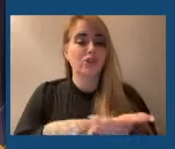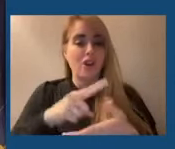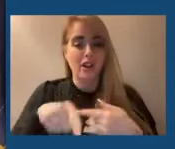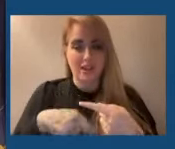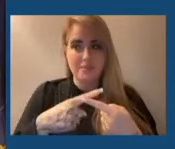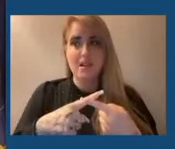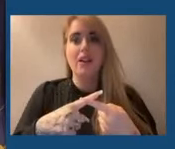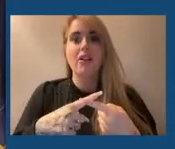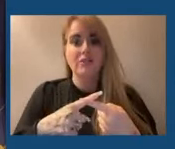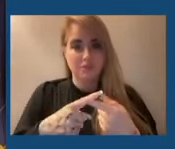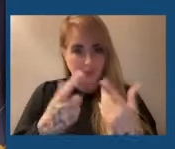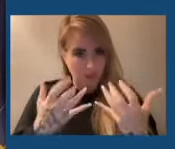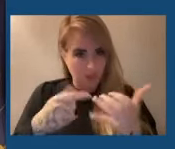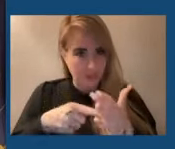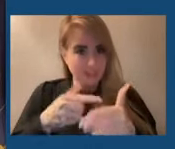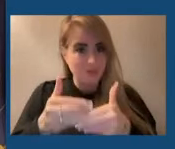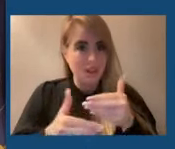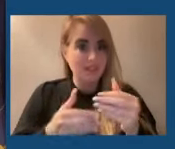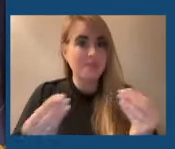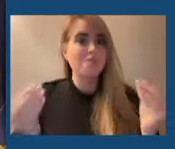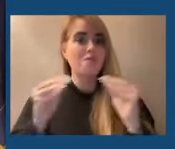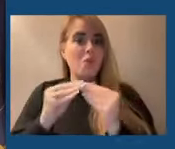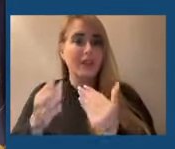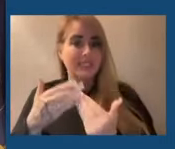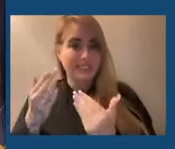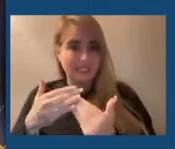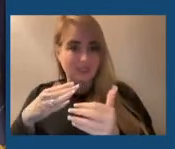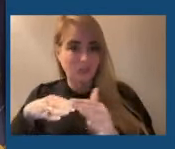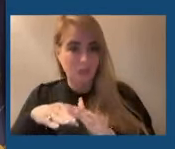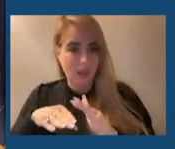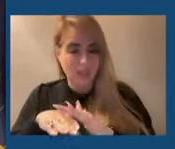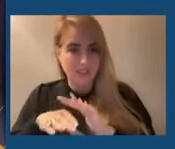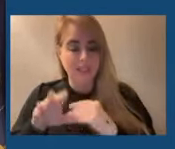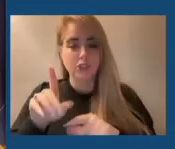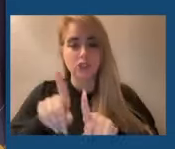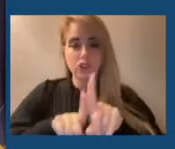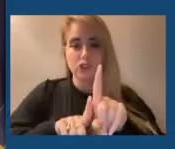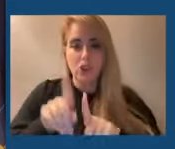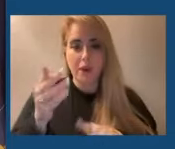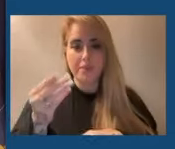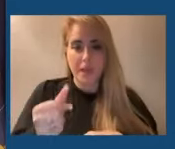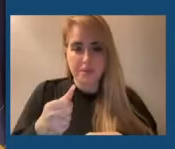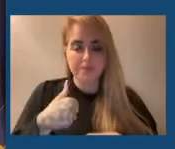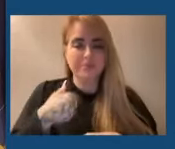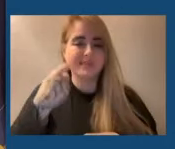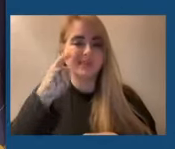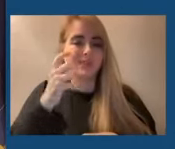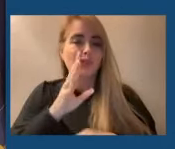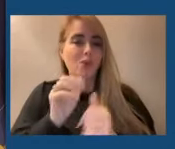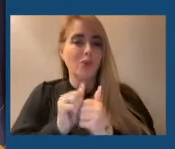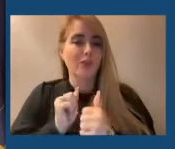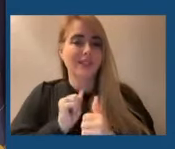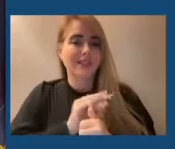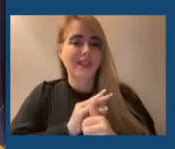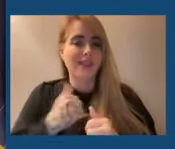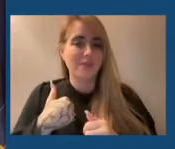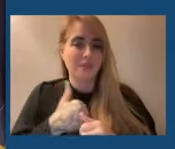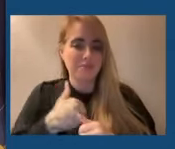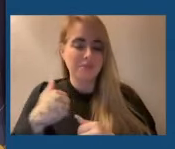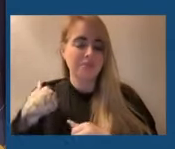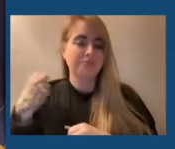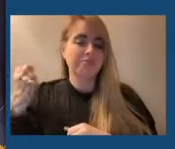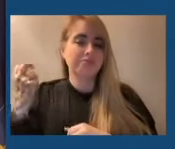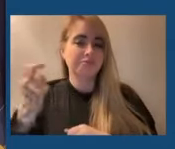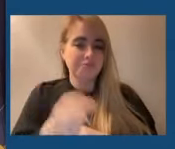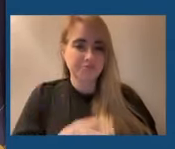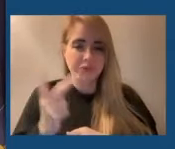even easier to access STAR payments. And I was talking to one of my staff members on the way down, and he's like,